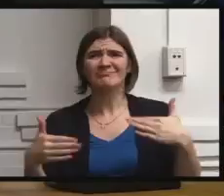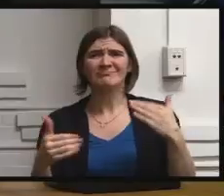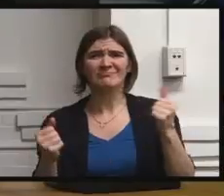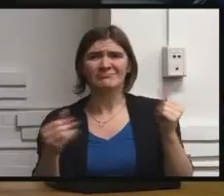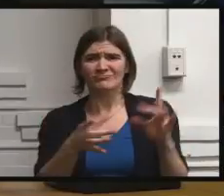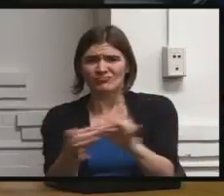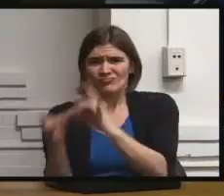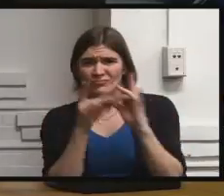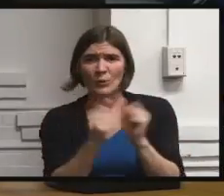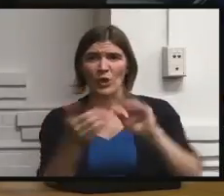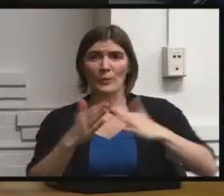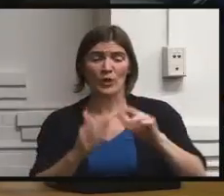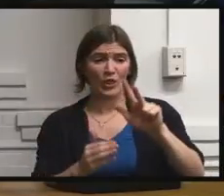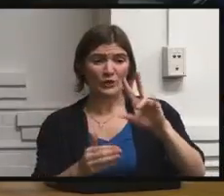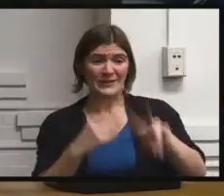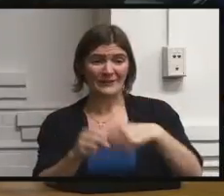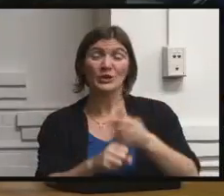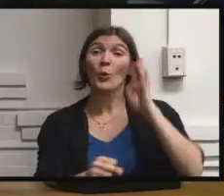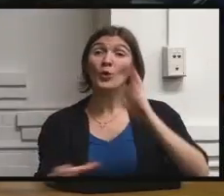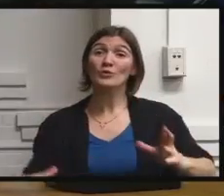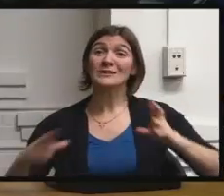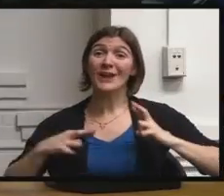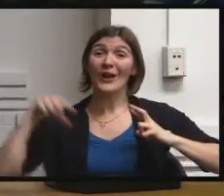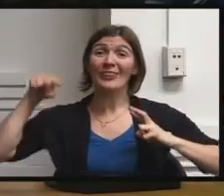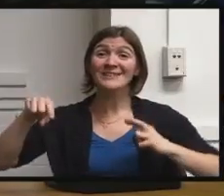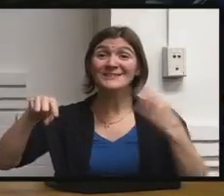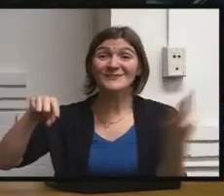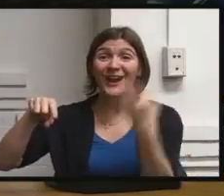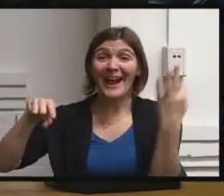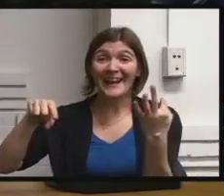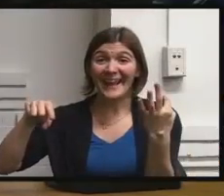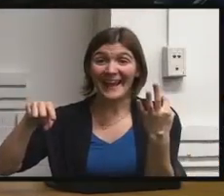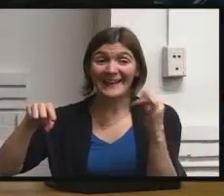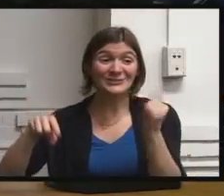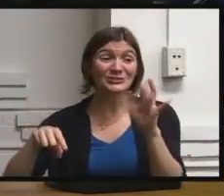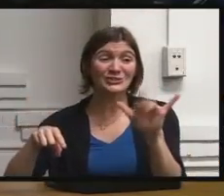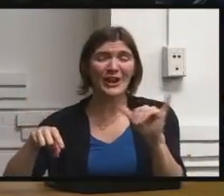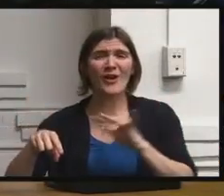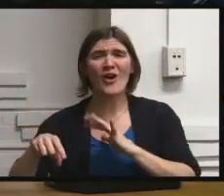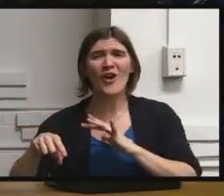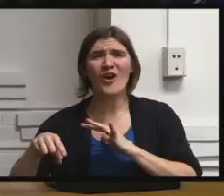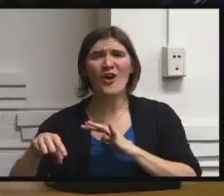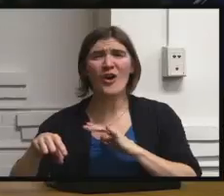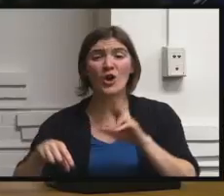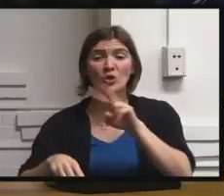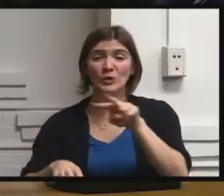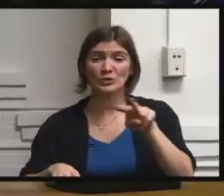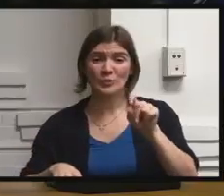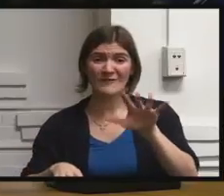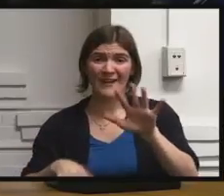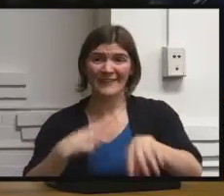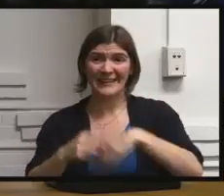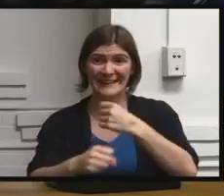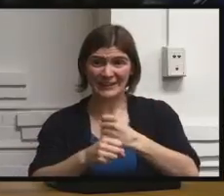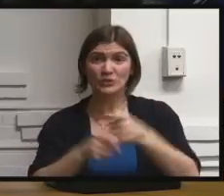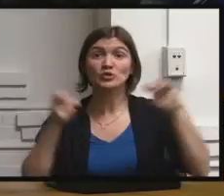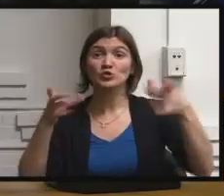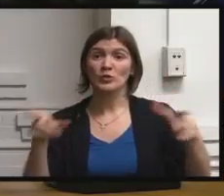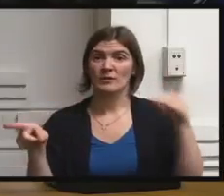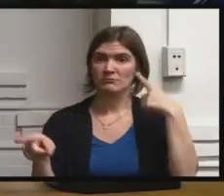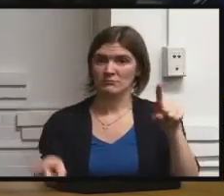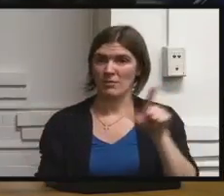years and will be retiring on Friday. So Jerry has had the last 22 and a half years, he's been our library